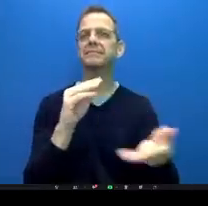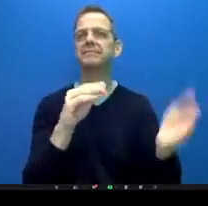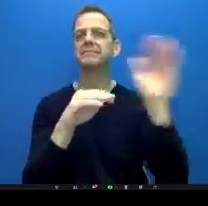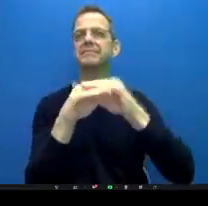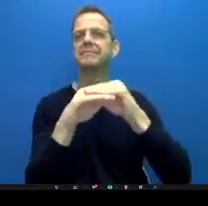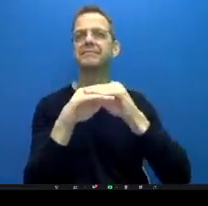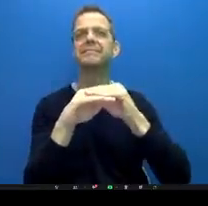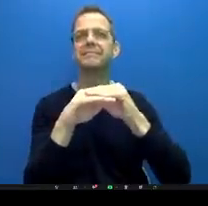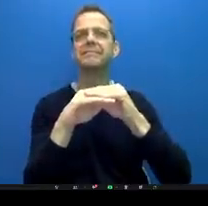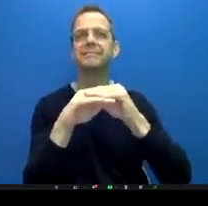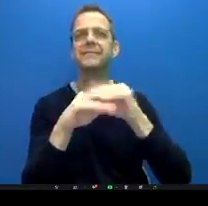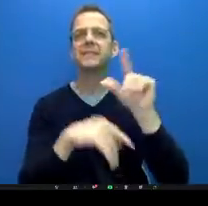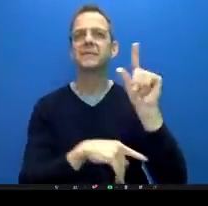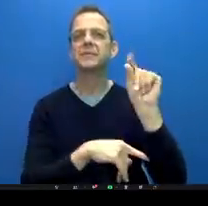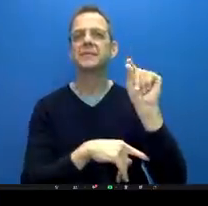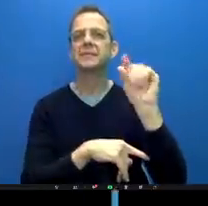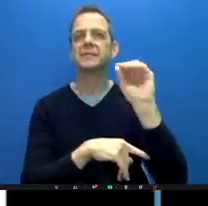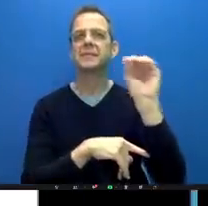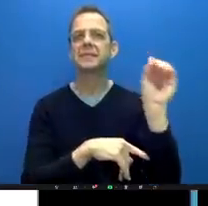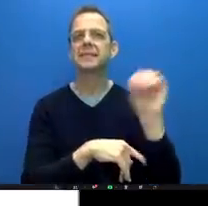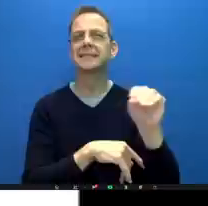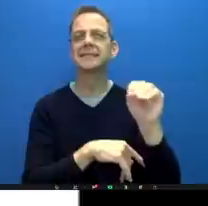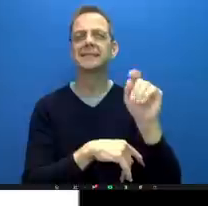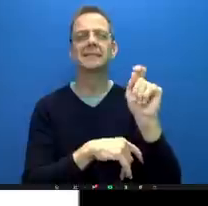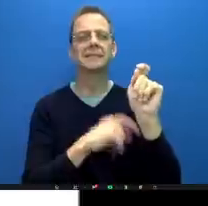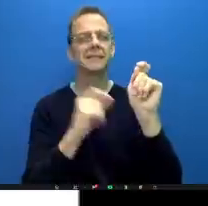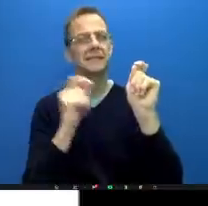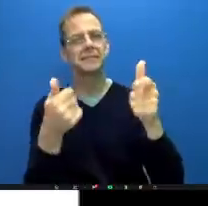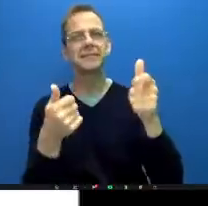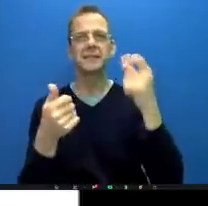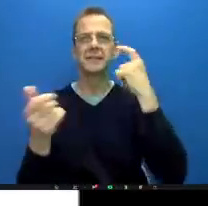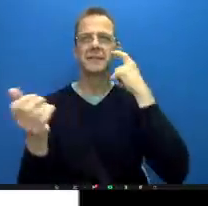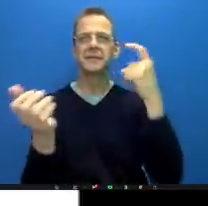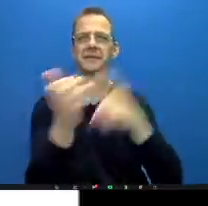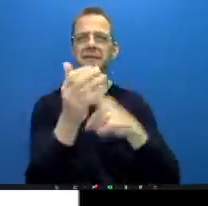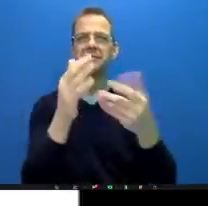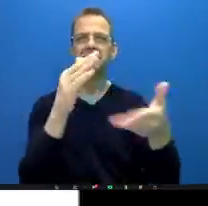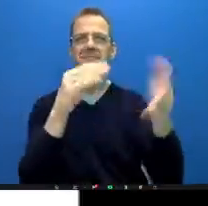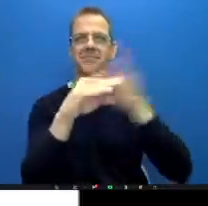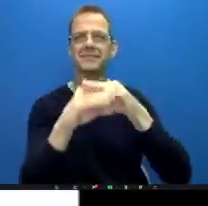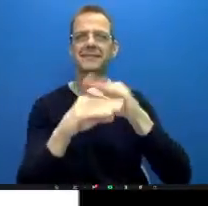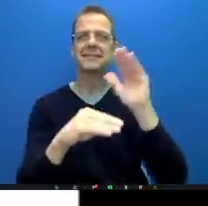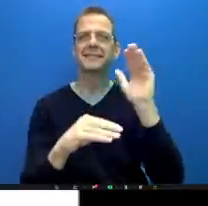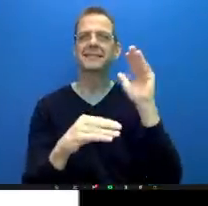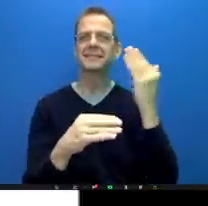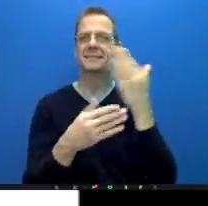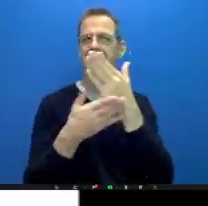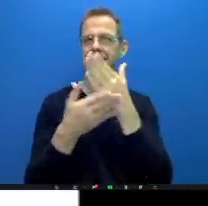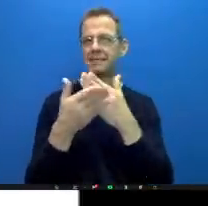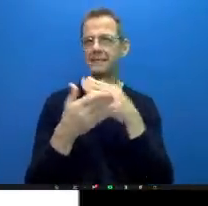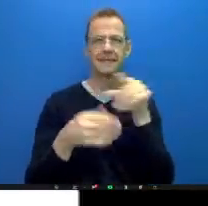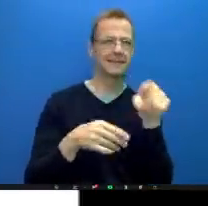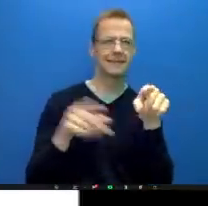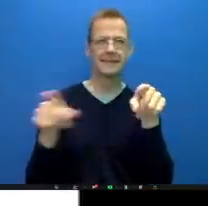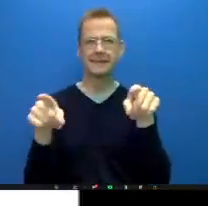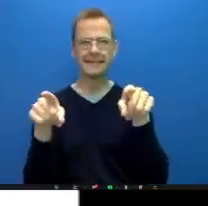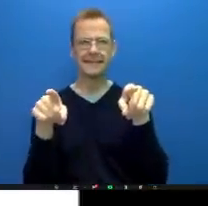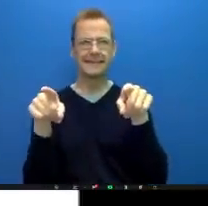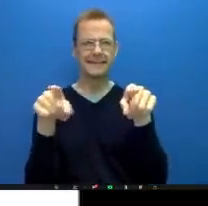It was almost immediate increase. So there is some correlation between school closure and school